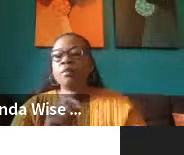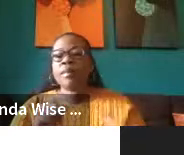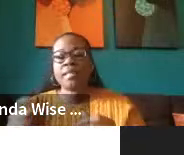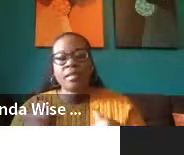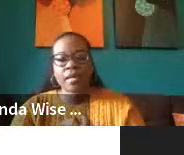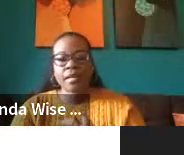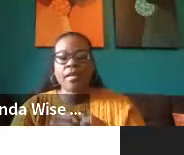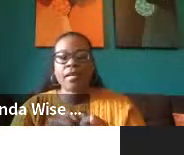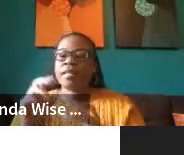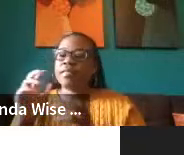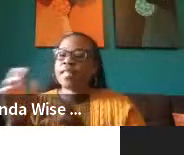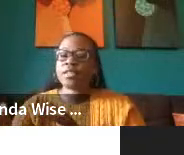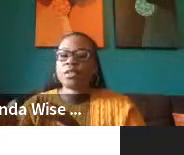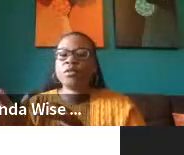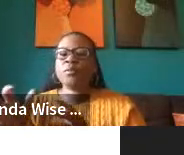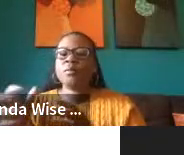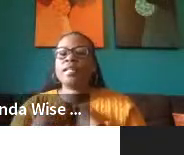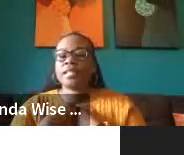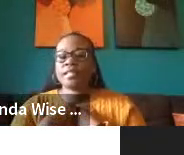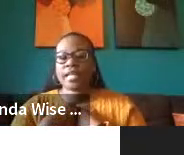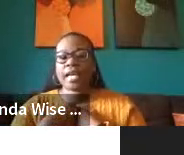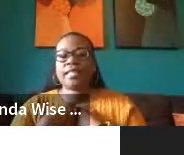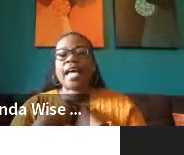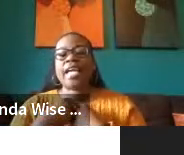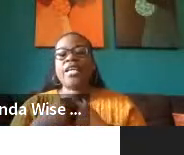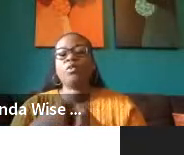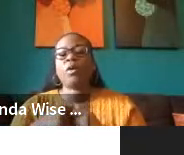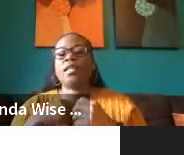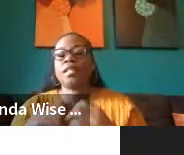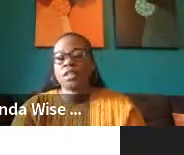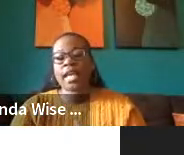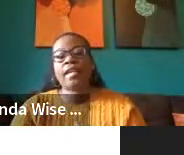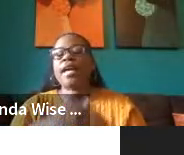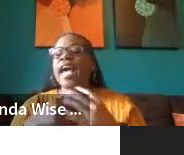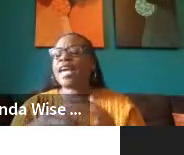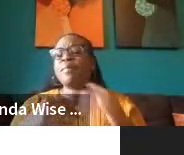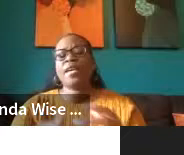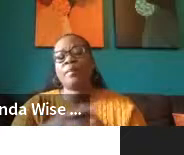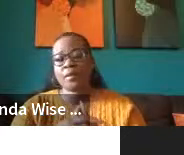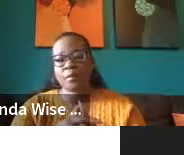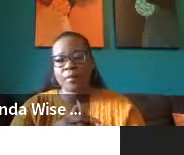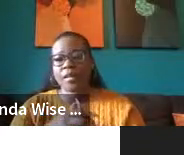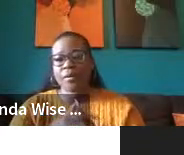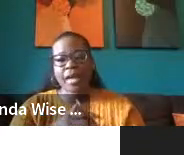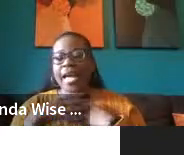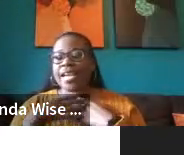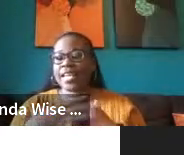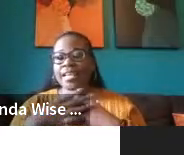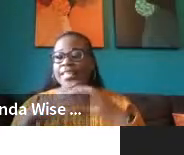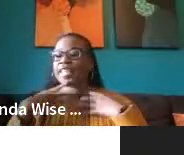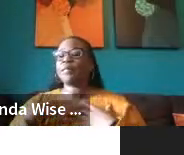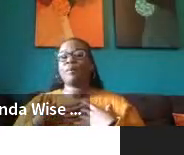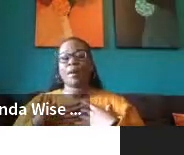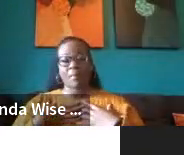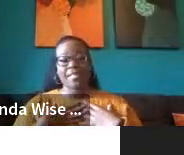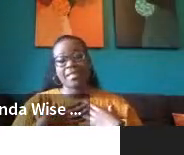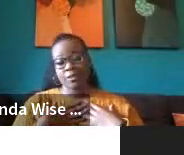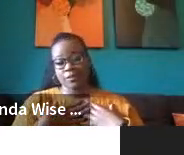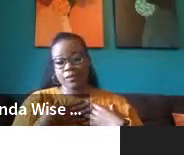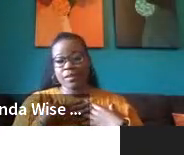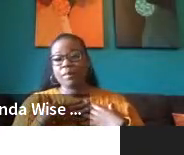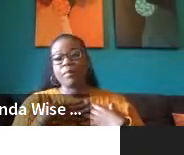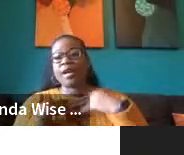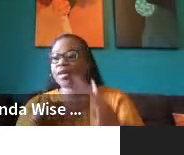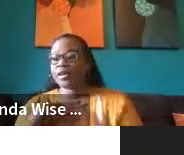you know, Mentimeter, that's cool. But listen, guys, I need you all in the chat. Hype me up a little bit, okay? I need it because I'm here by